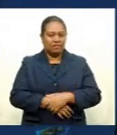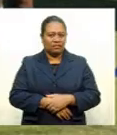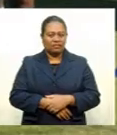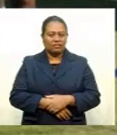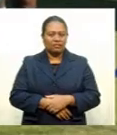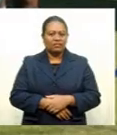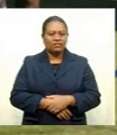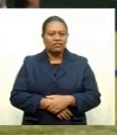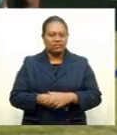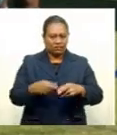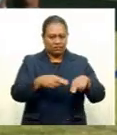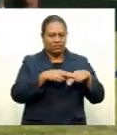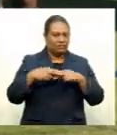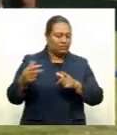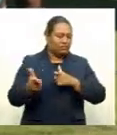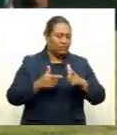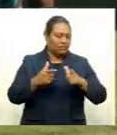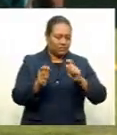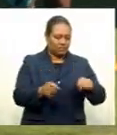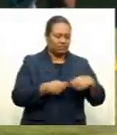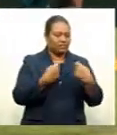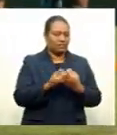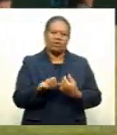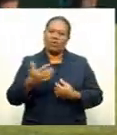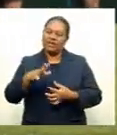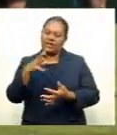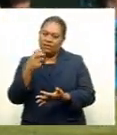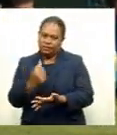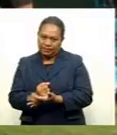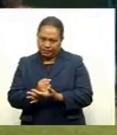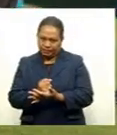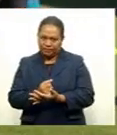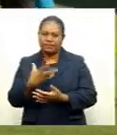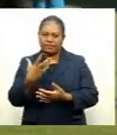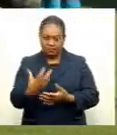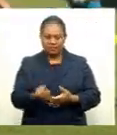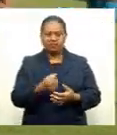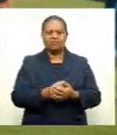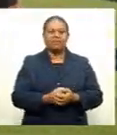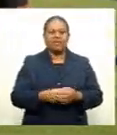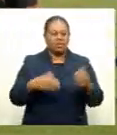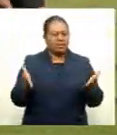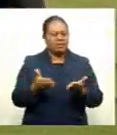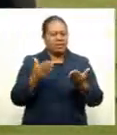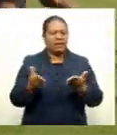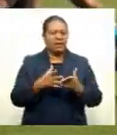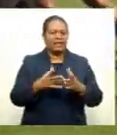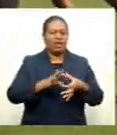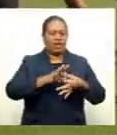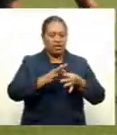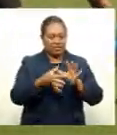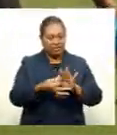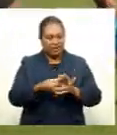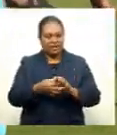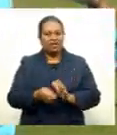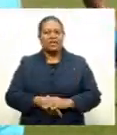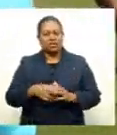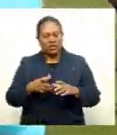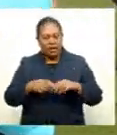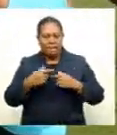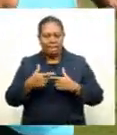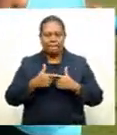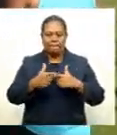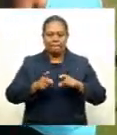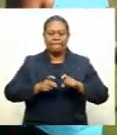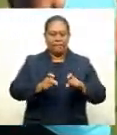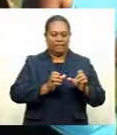COVID-19 free. The Fiji Sevens team, who have already confirmed a place for the Olympics, has taken the leading role in ensuring they maintain their